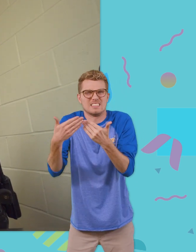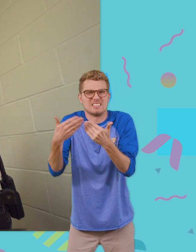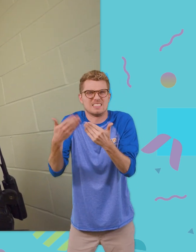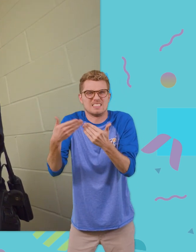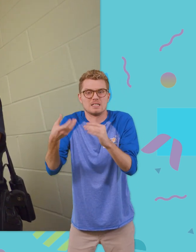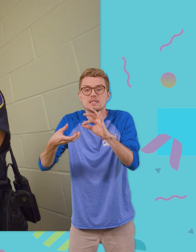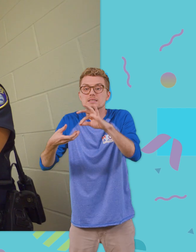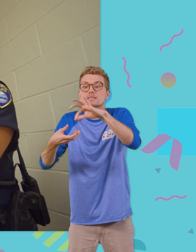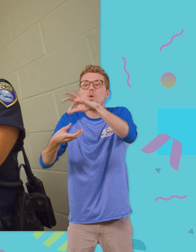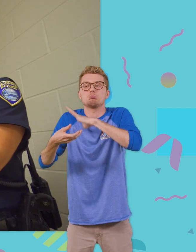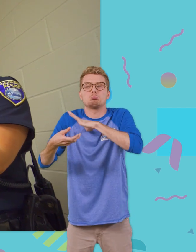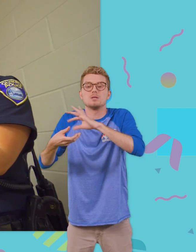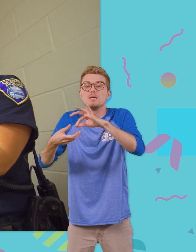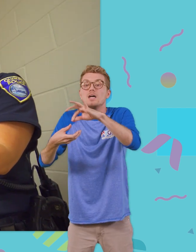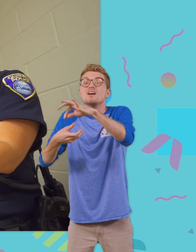Okay.